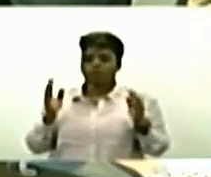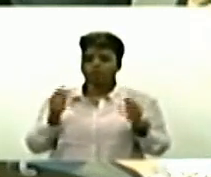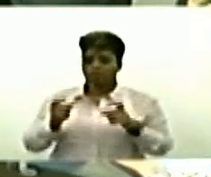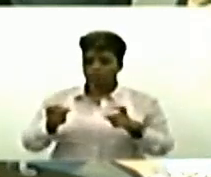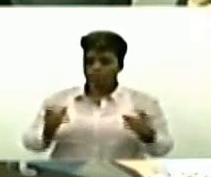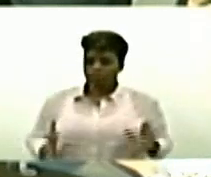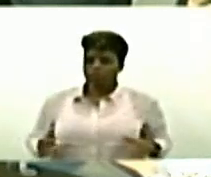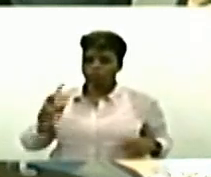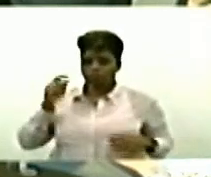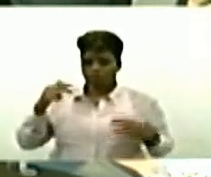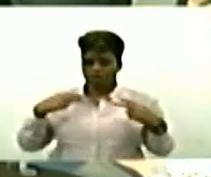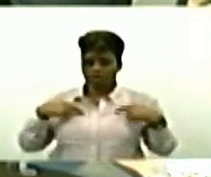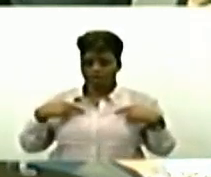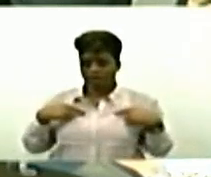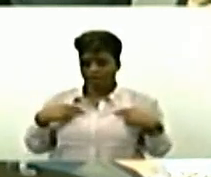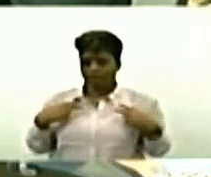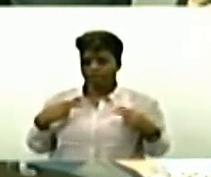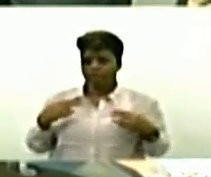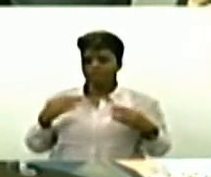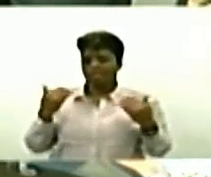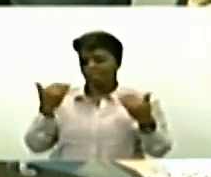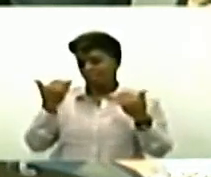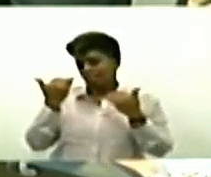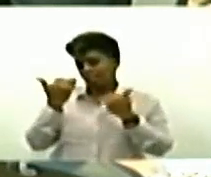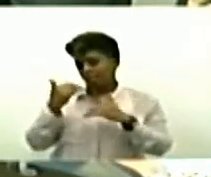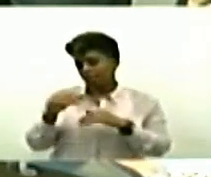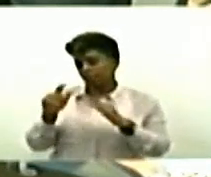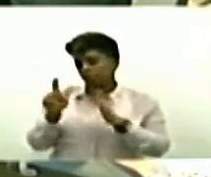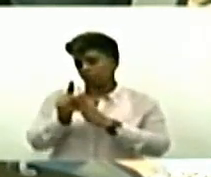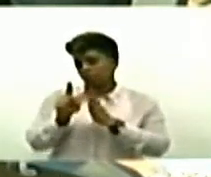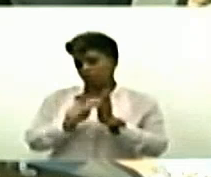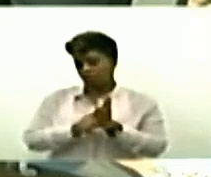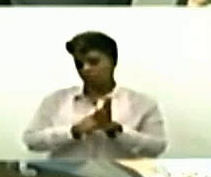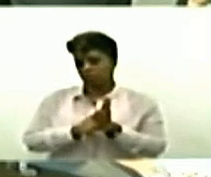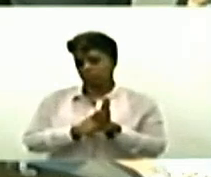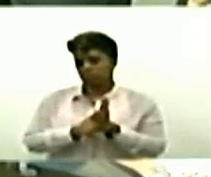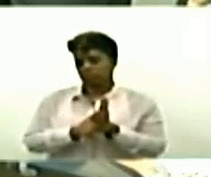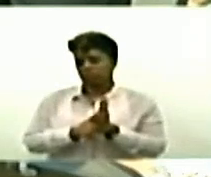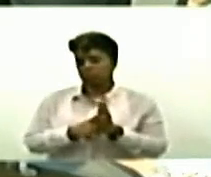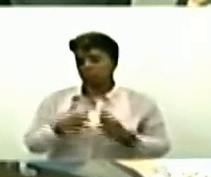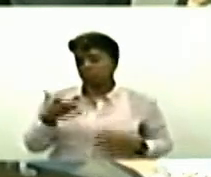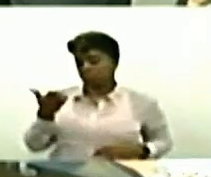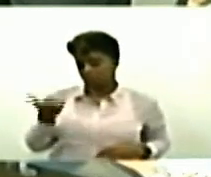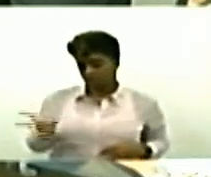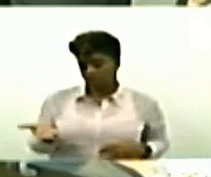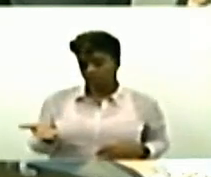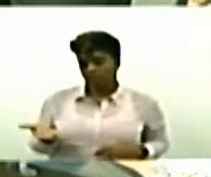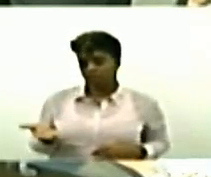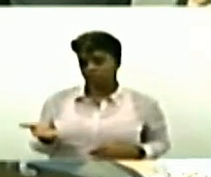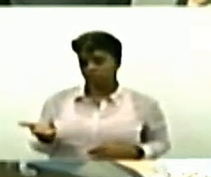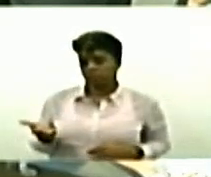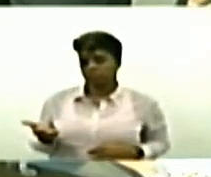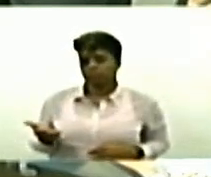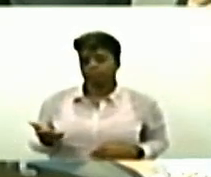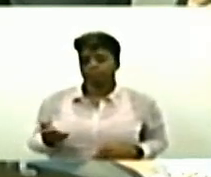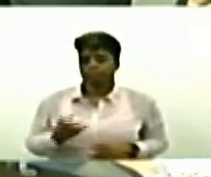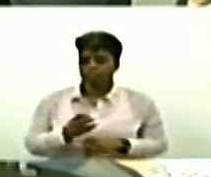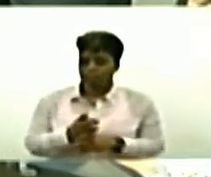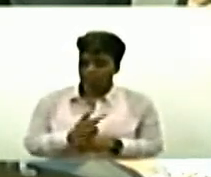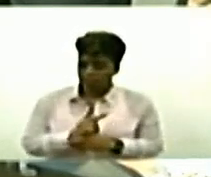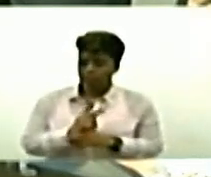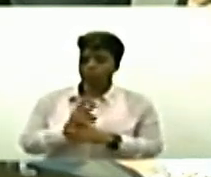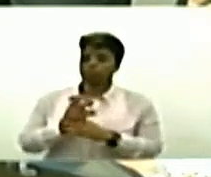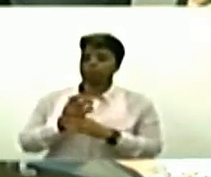enforcing limited laws on the ground. So they will be there to regulate the